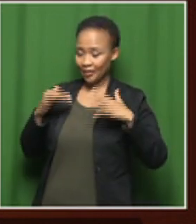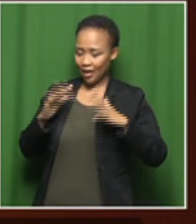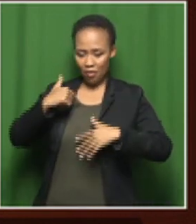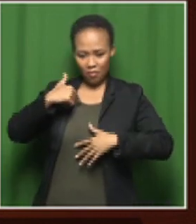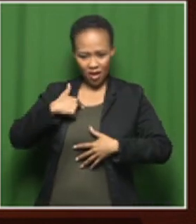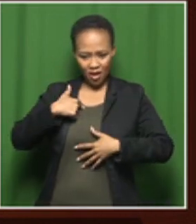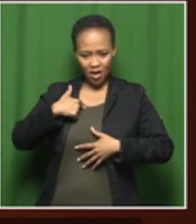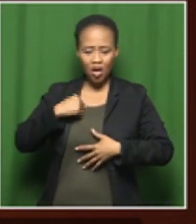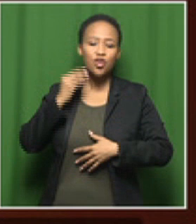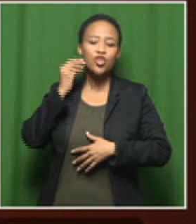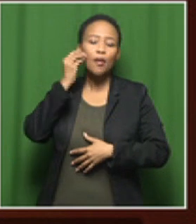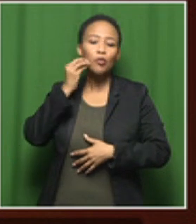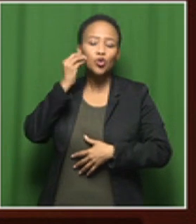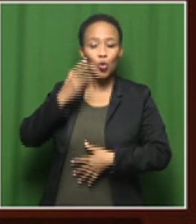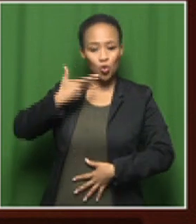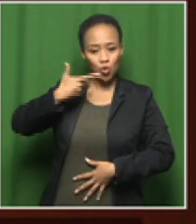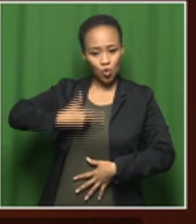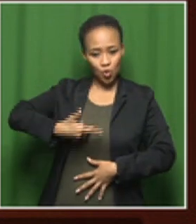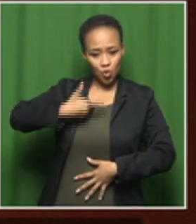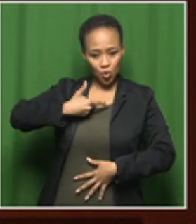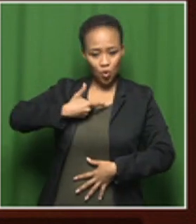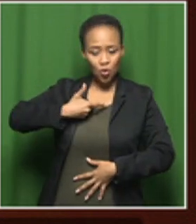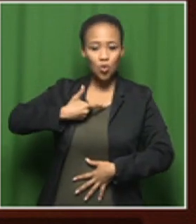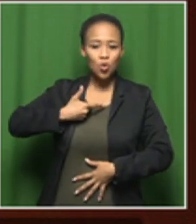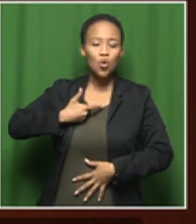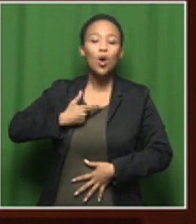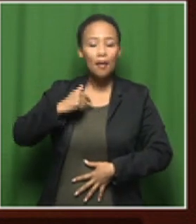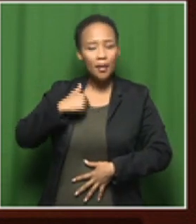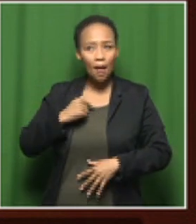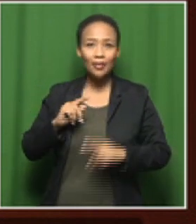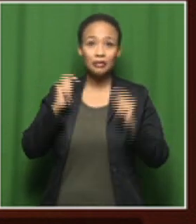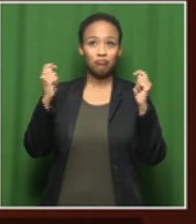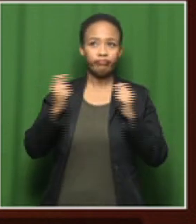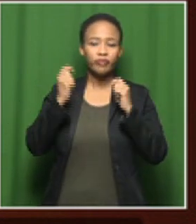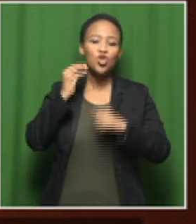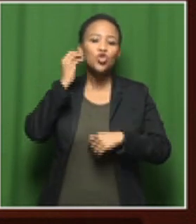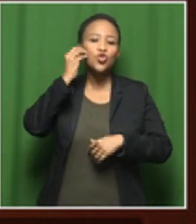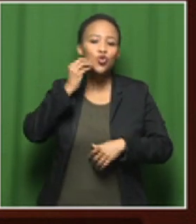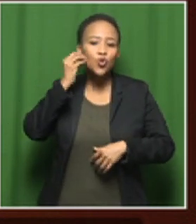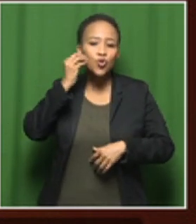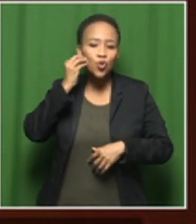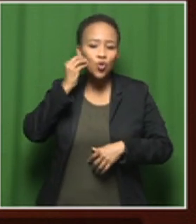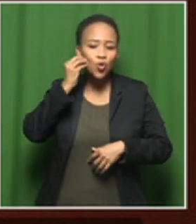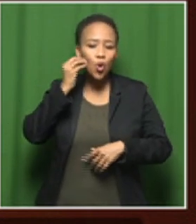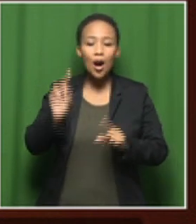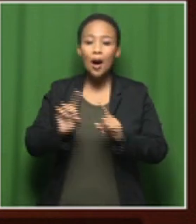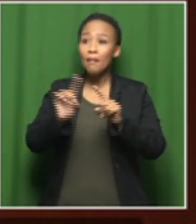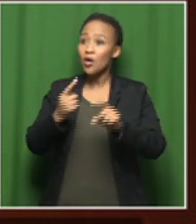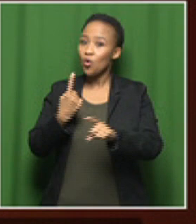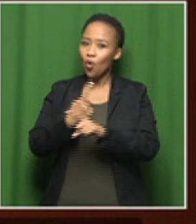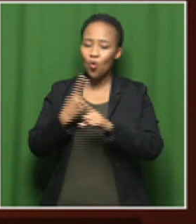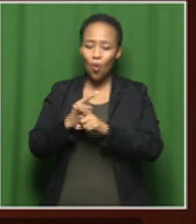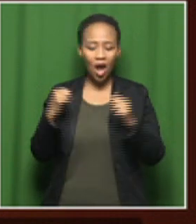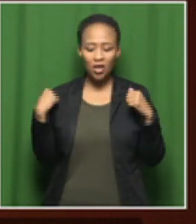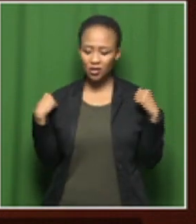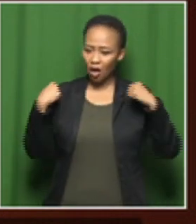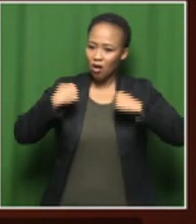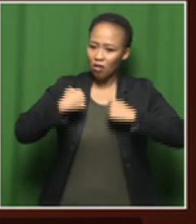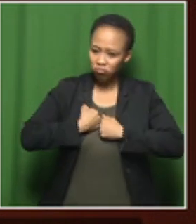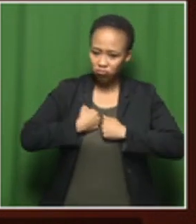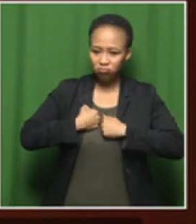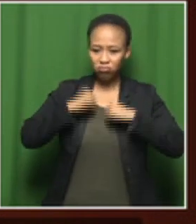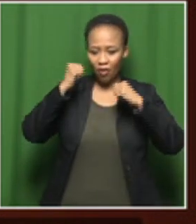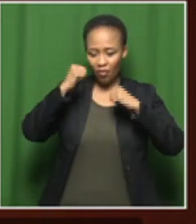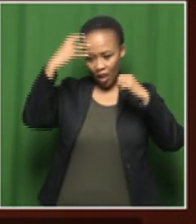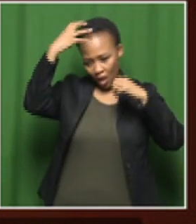to find a way where I can celebrate being Soto, but not necessarily always having to be in my, Soto blanket and my straw hat. So I tried